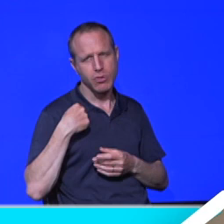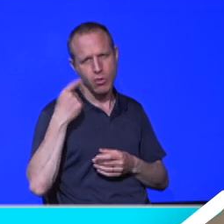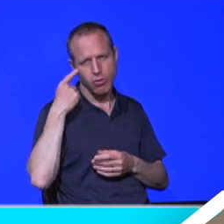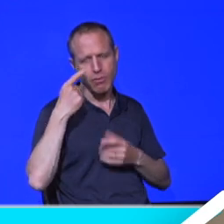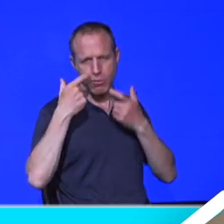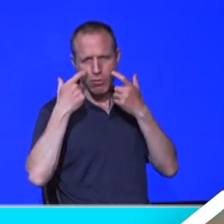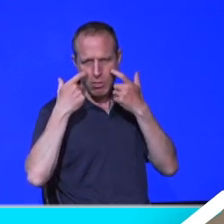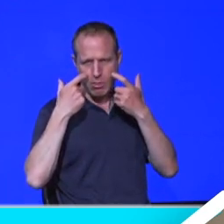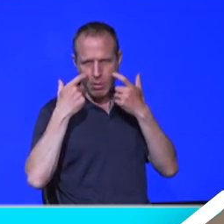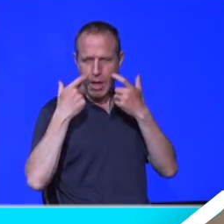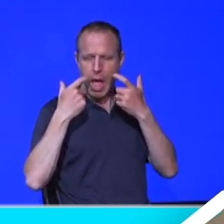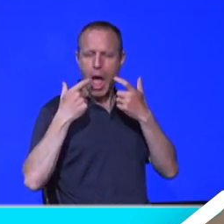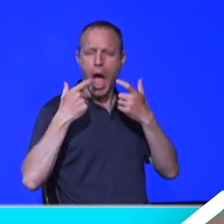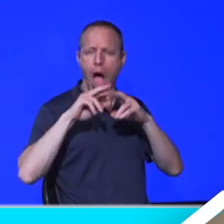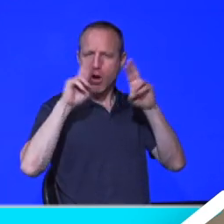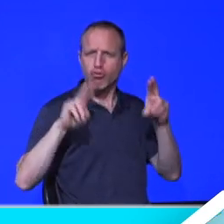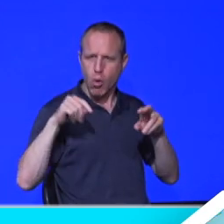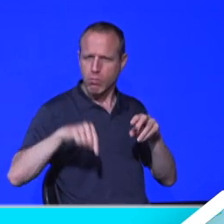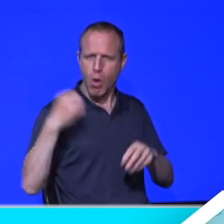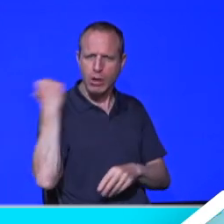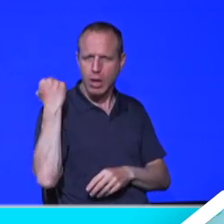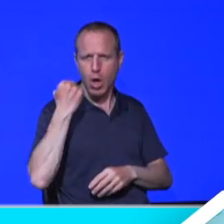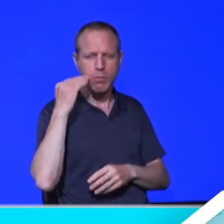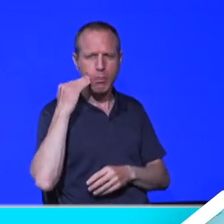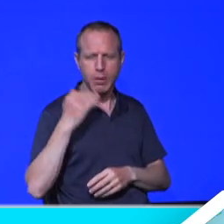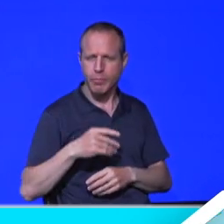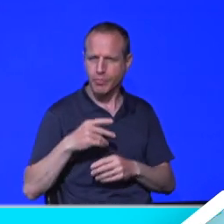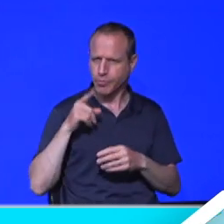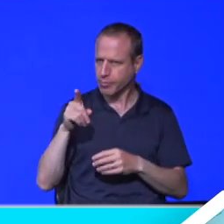authorities are very strong here in America, thank God. And